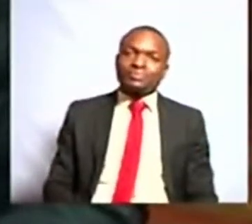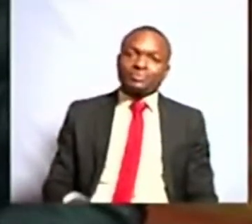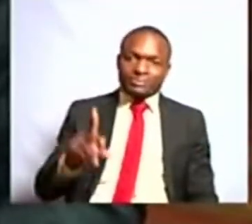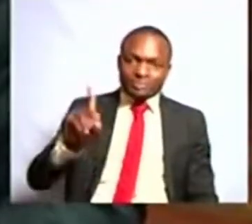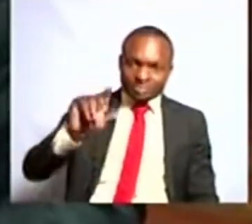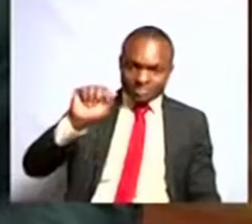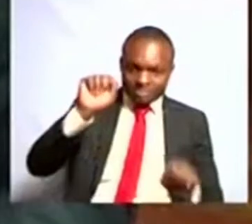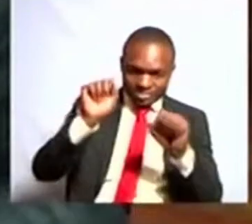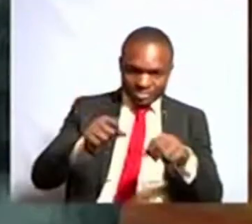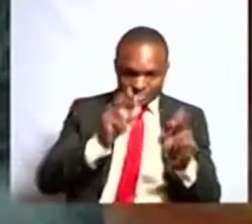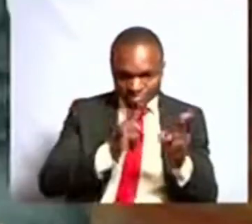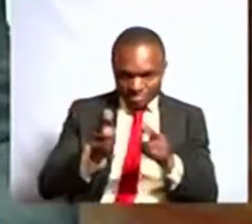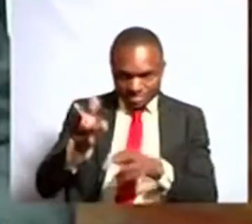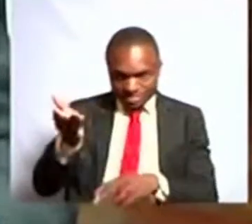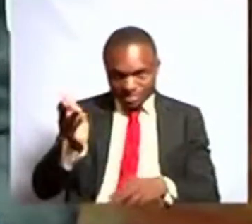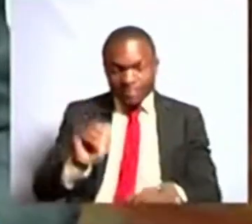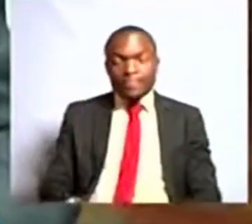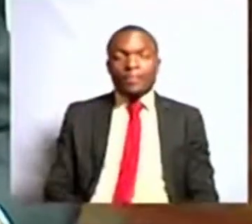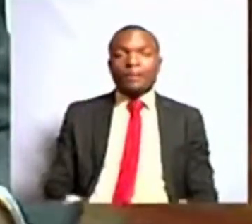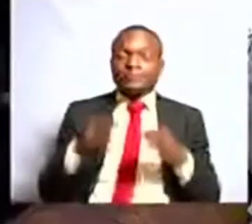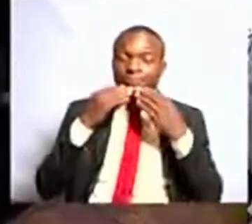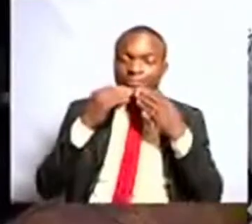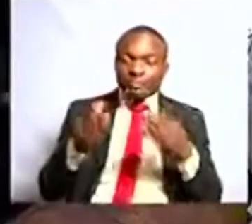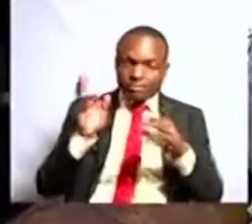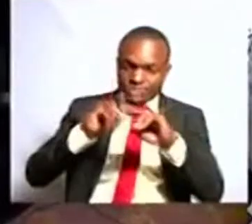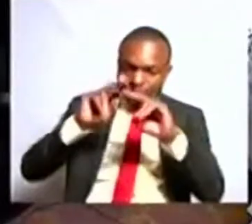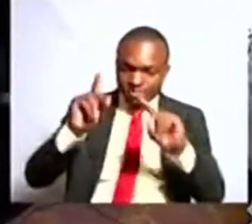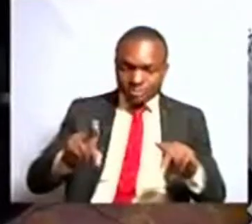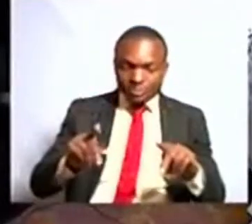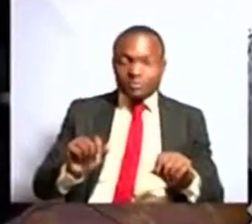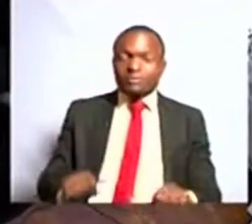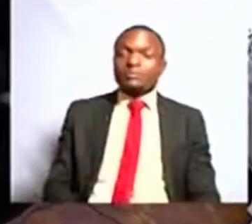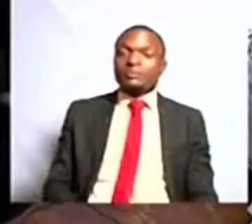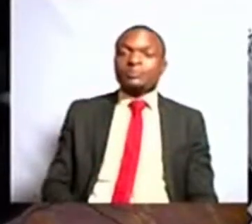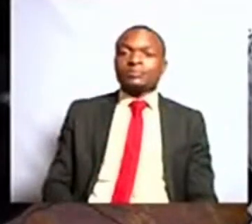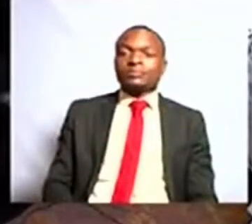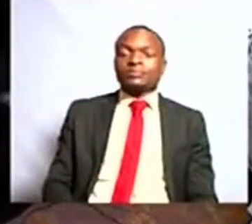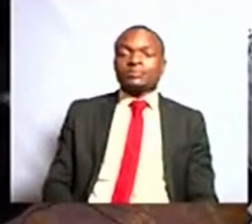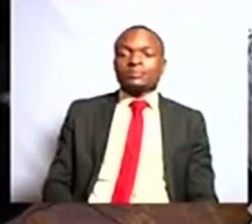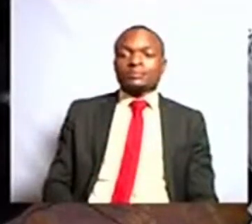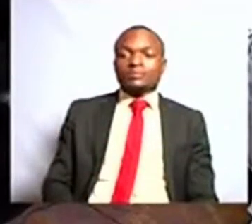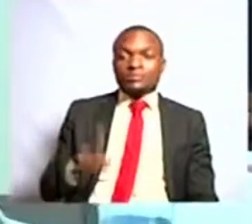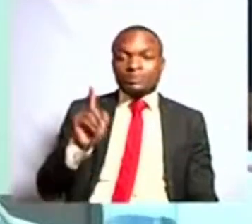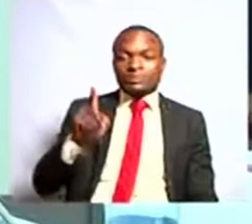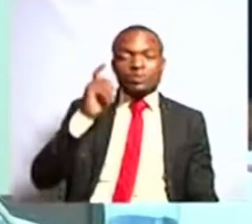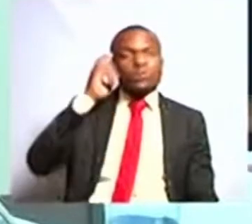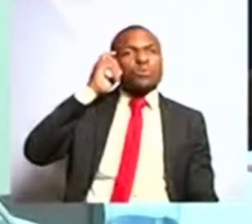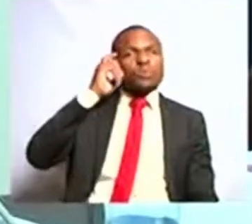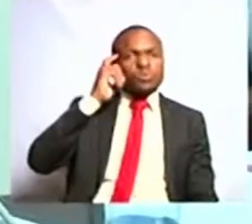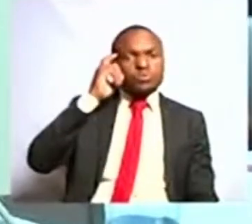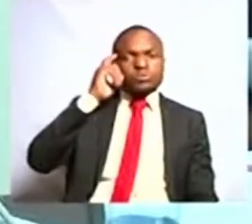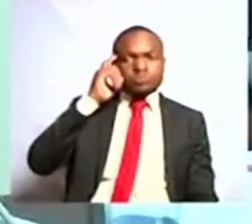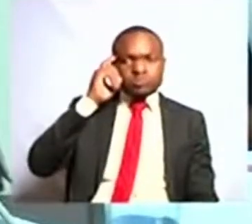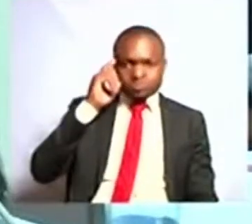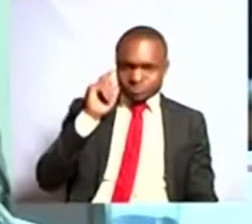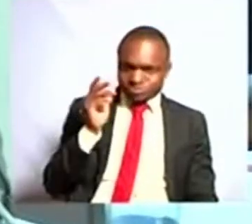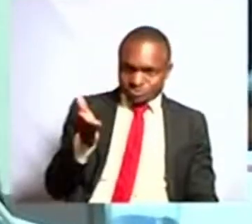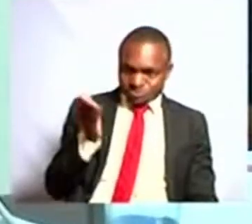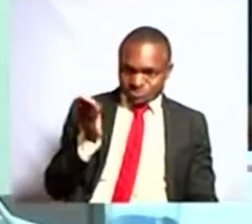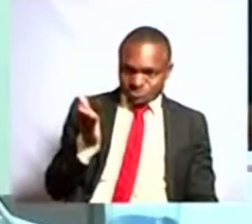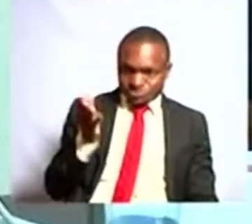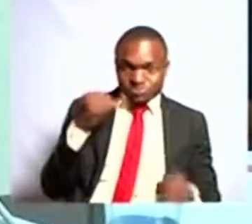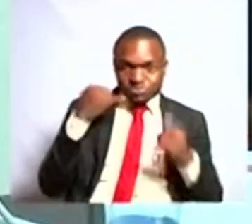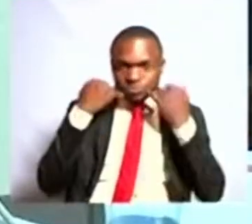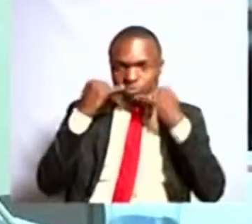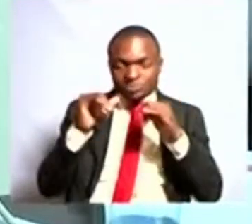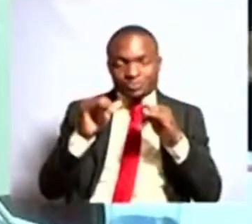Yes, take up that question. Thank you very much, Chair. I regret that those details